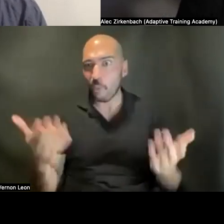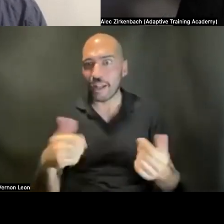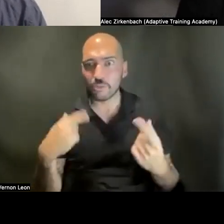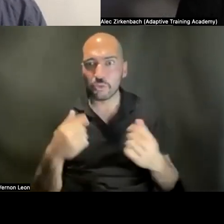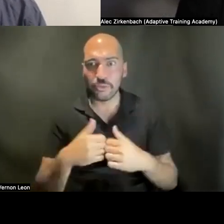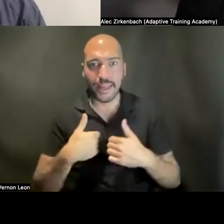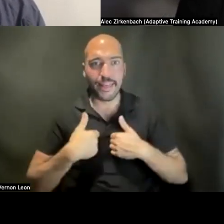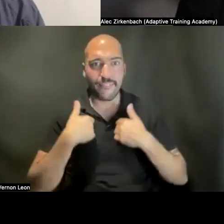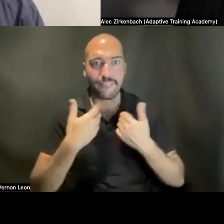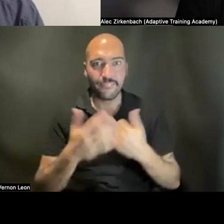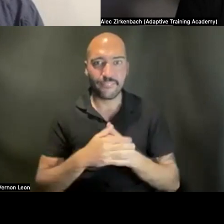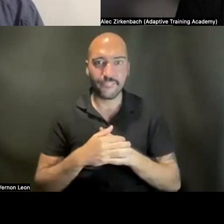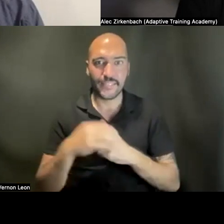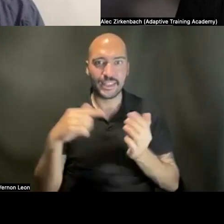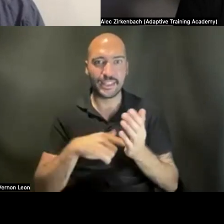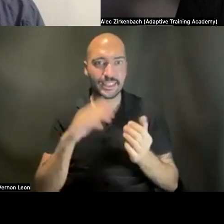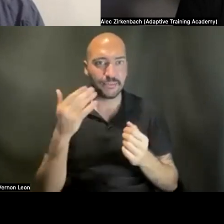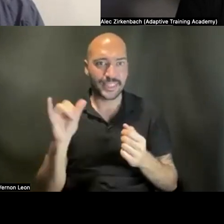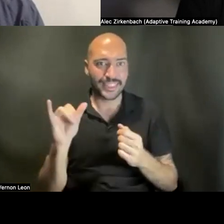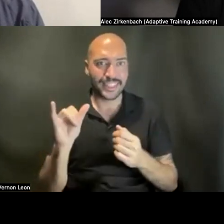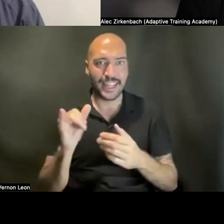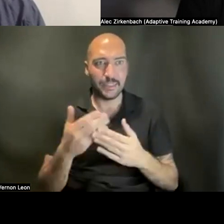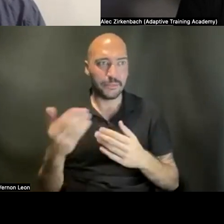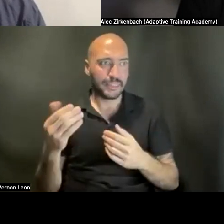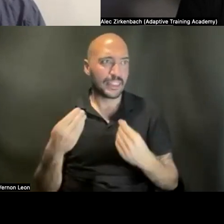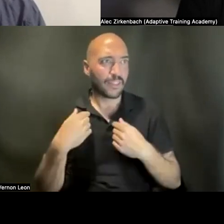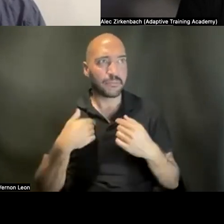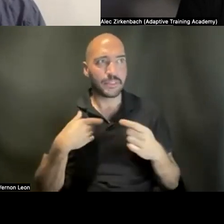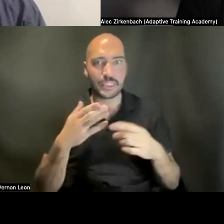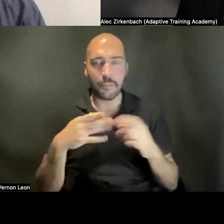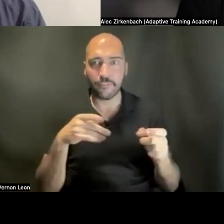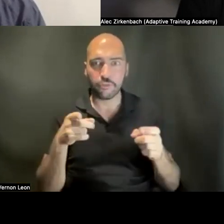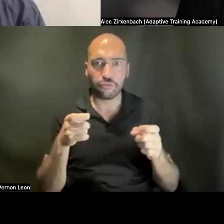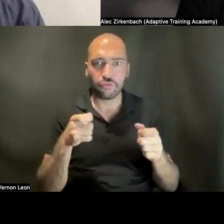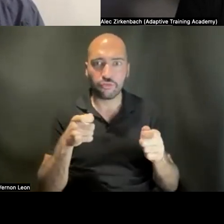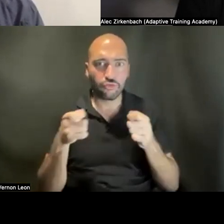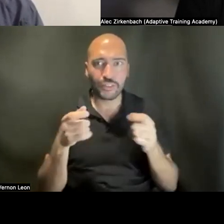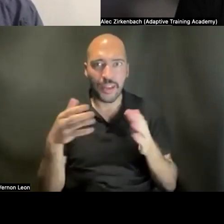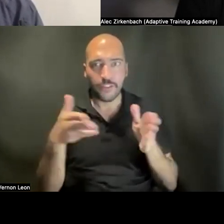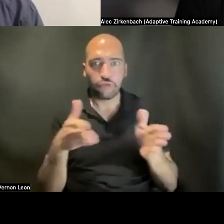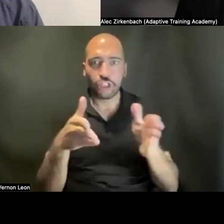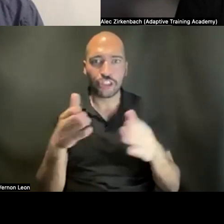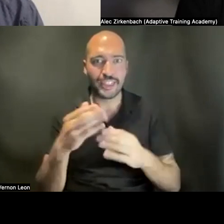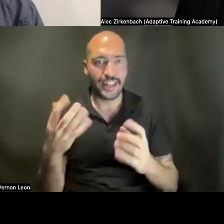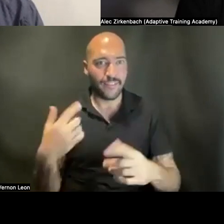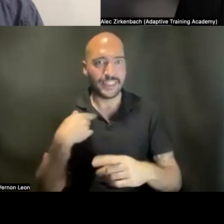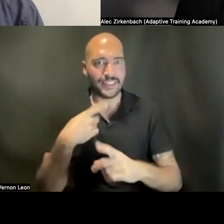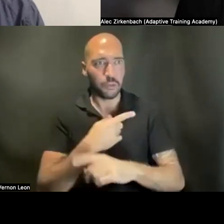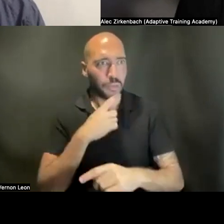my life right now. And this seems like something that can give me direction. And then, a lot of us figure out that we really like